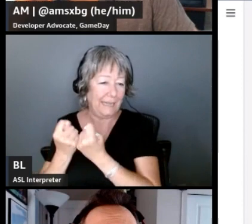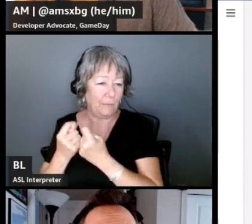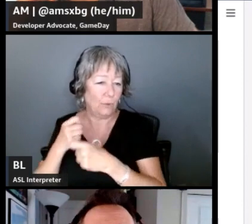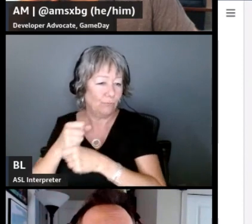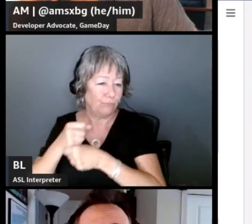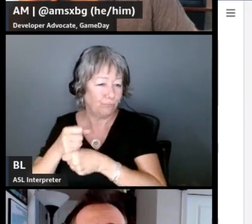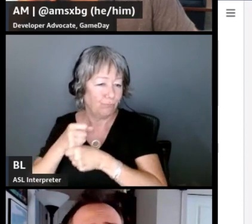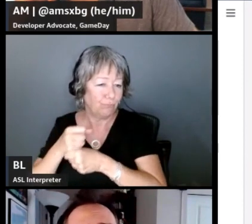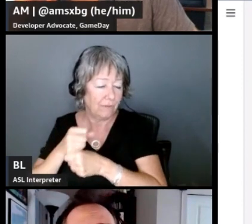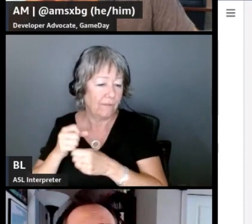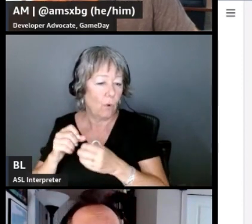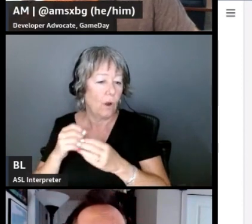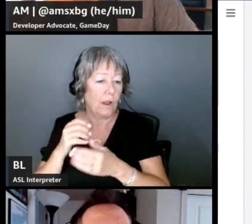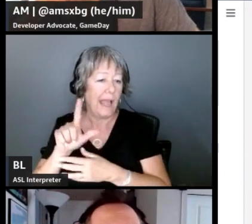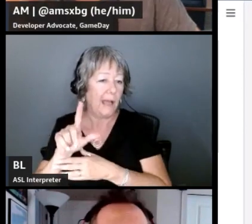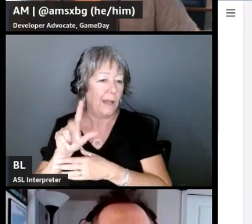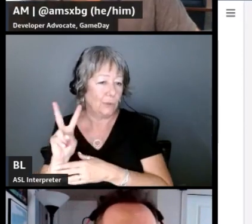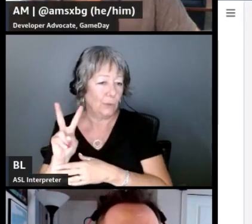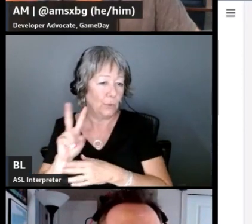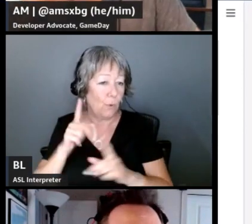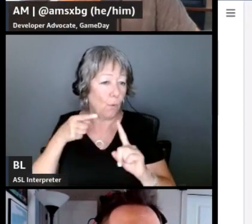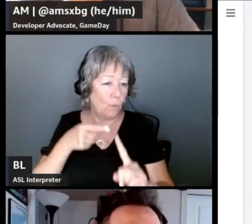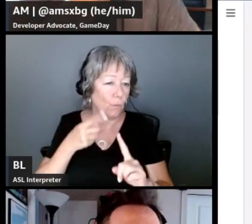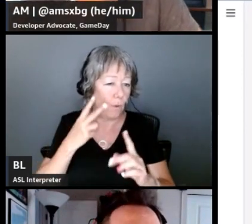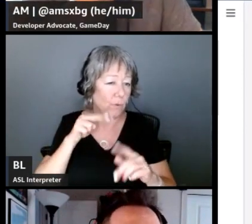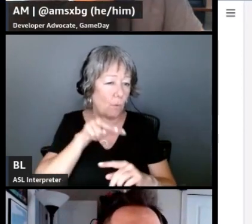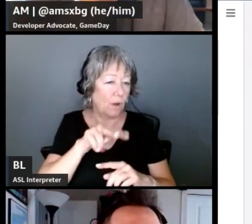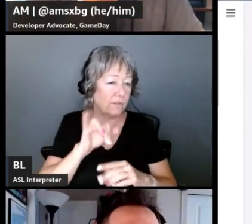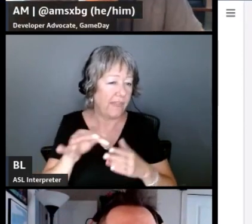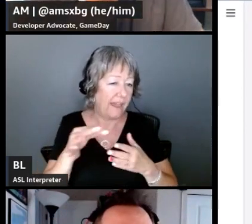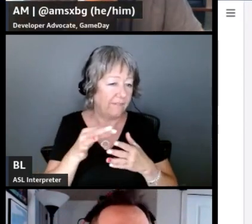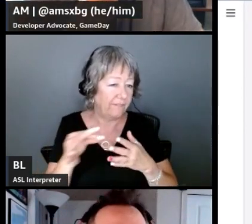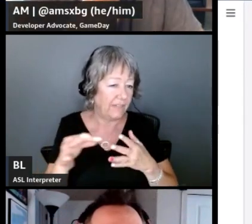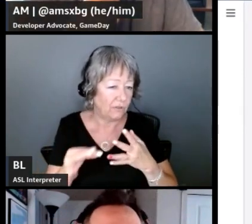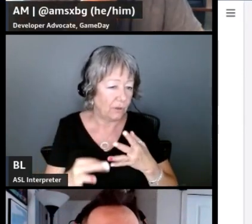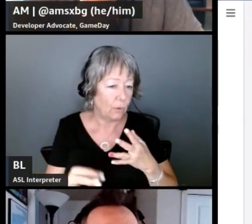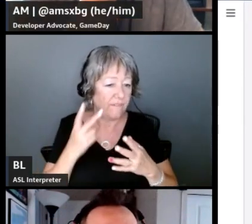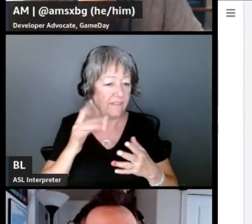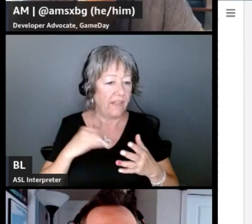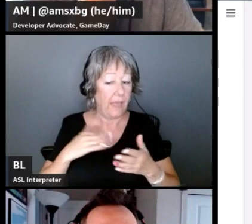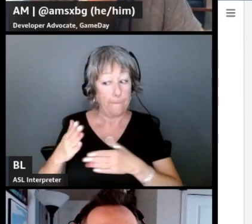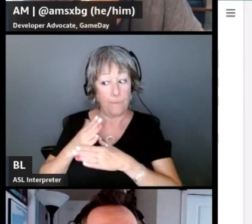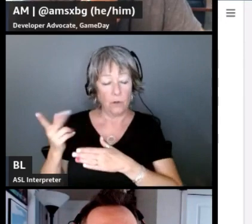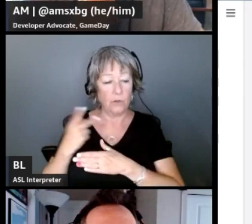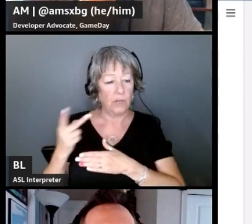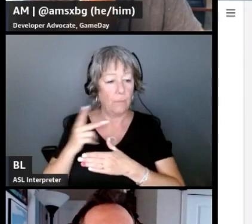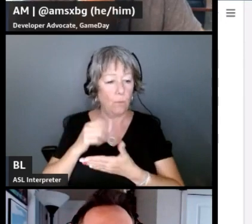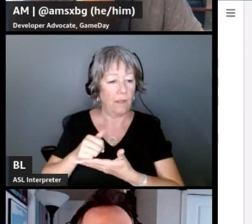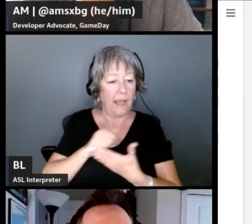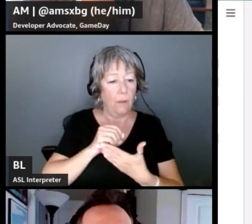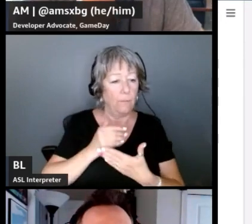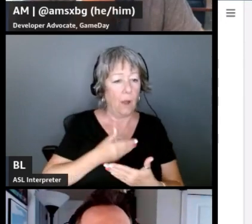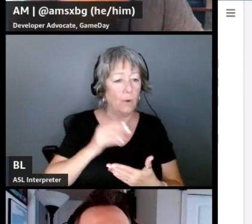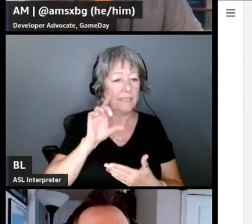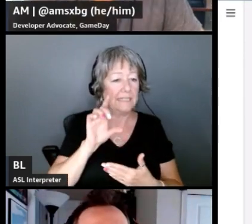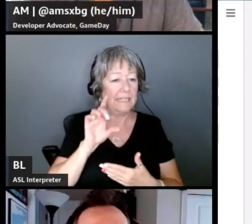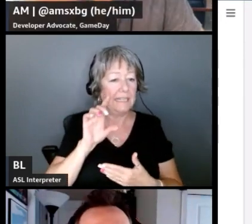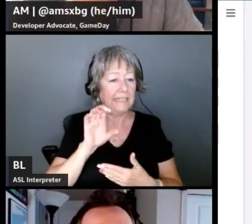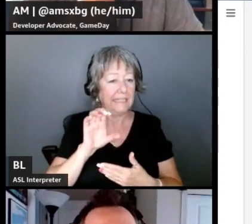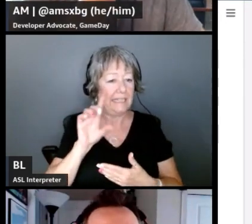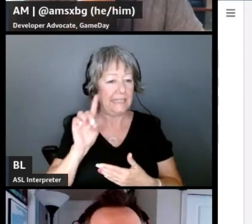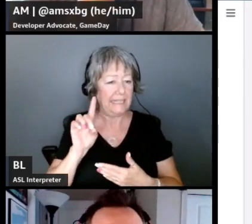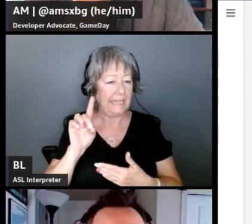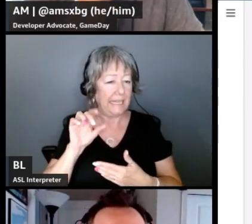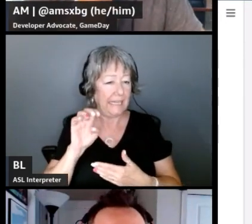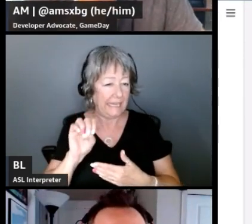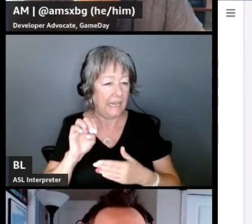Yeah, be on a lookout for that particular feature, because that we believe like that sort of partnership will really help our CDK customers as well as any sort of